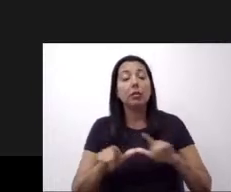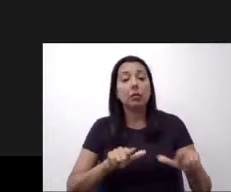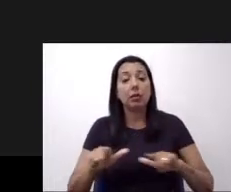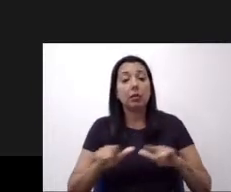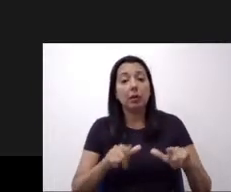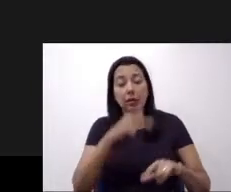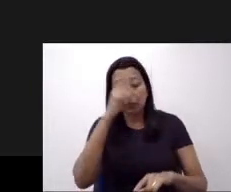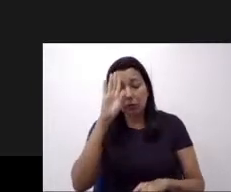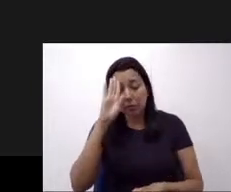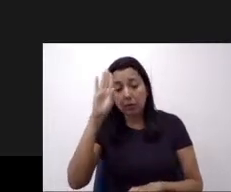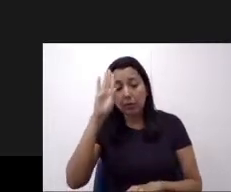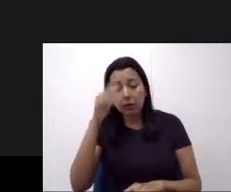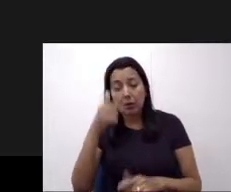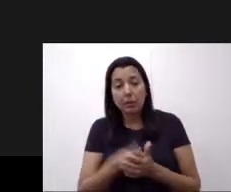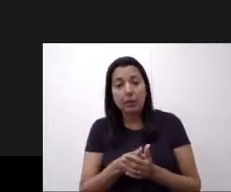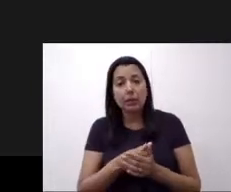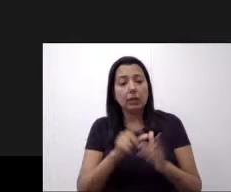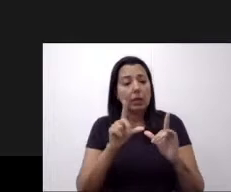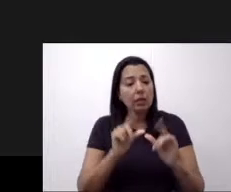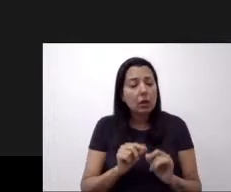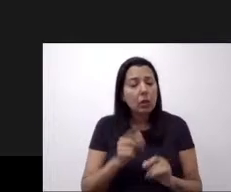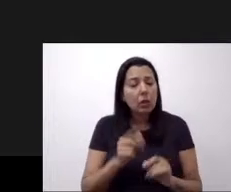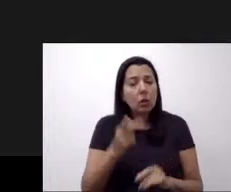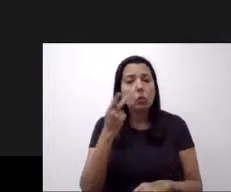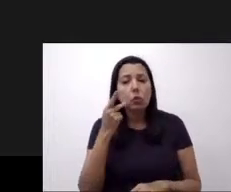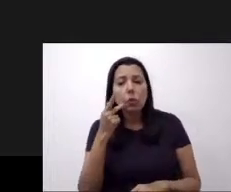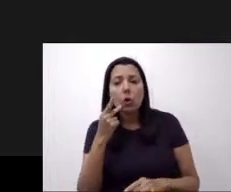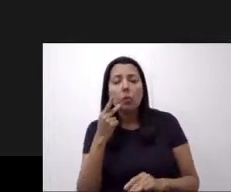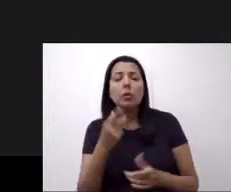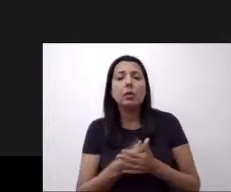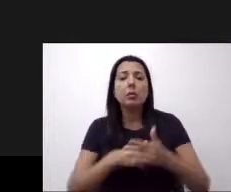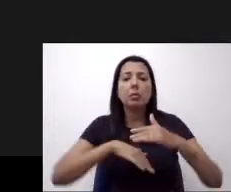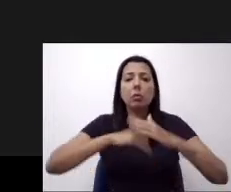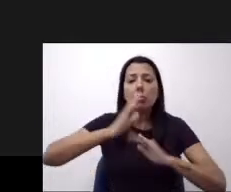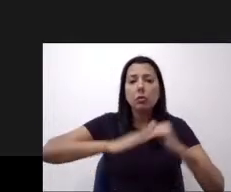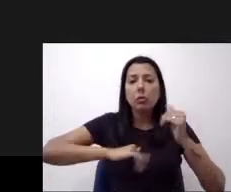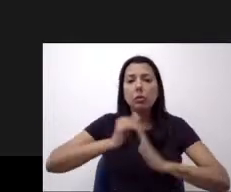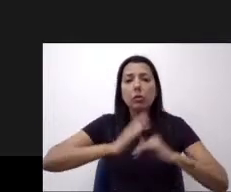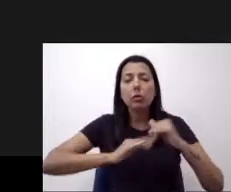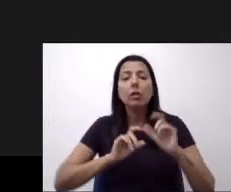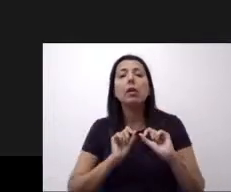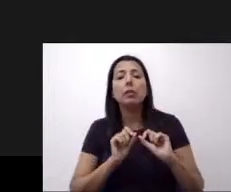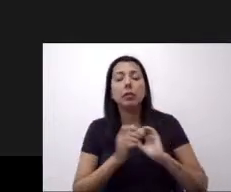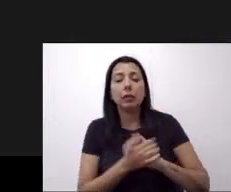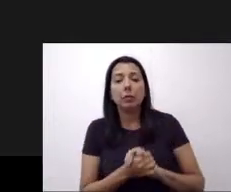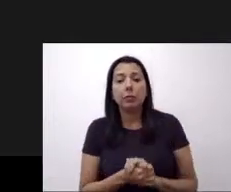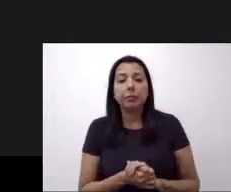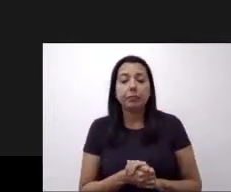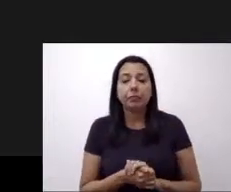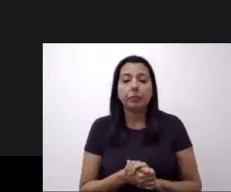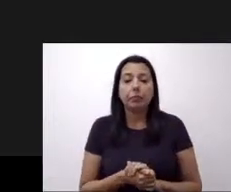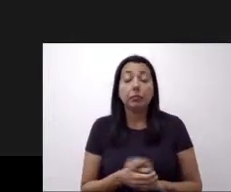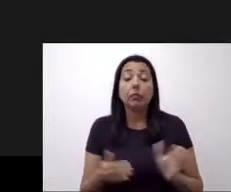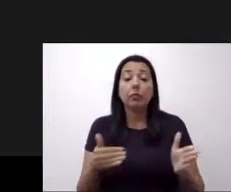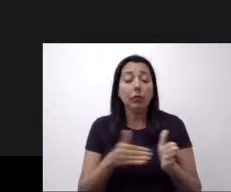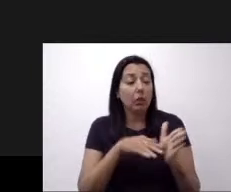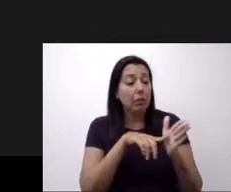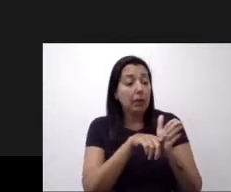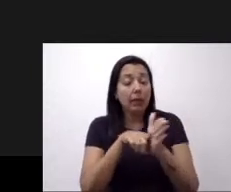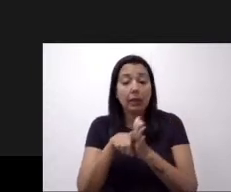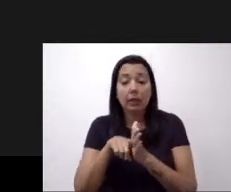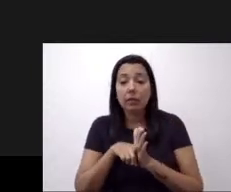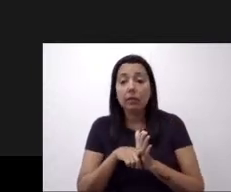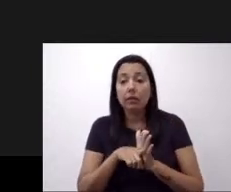the norms and professional identities that ultimately count for a lot in the future of public